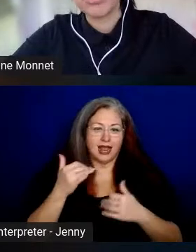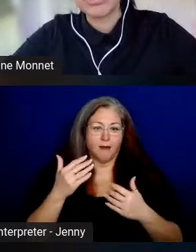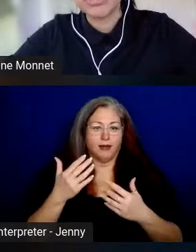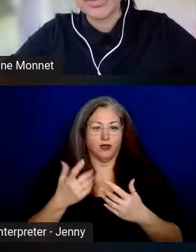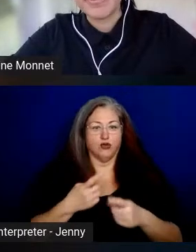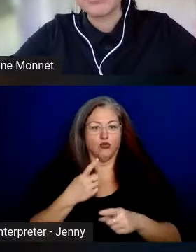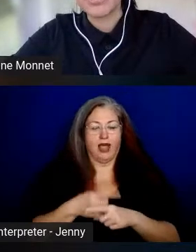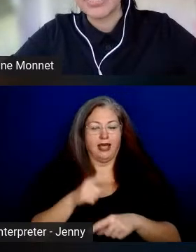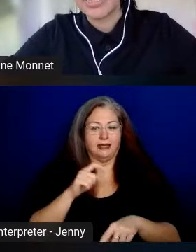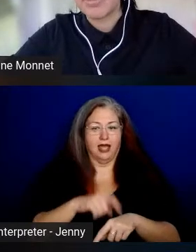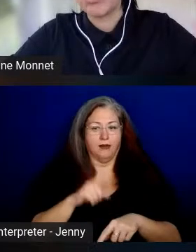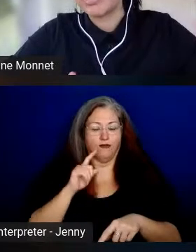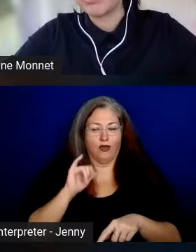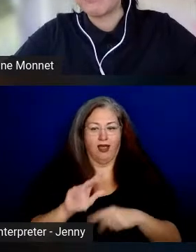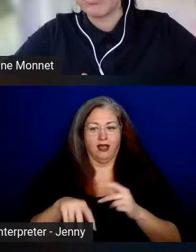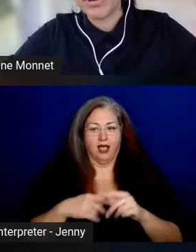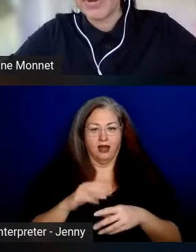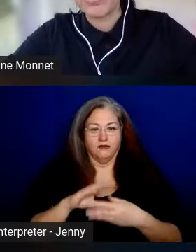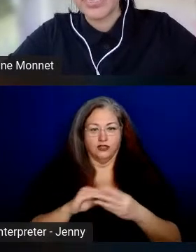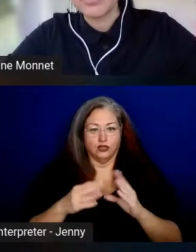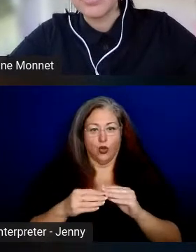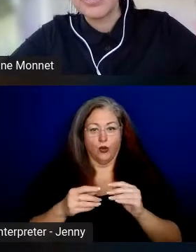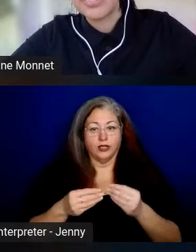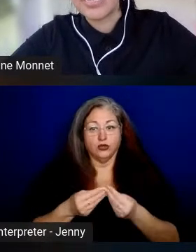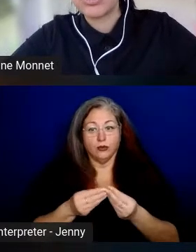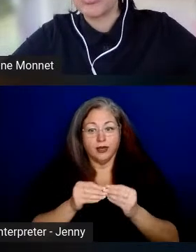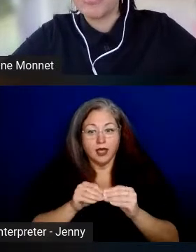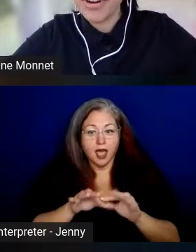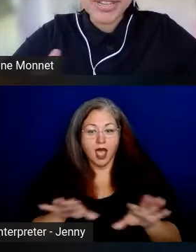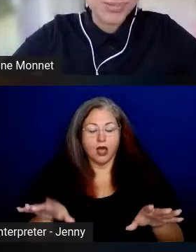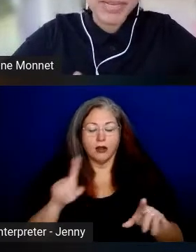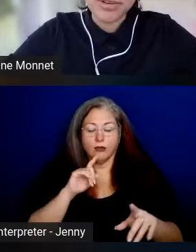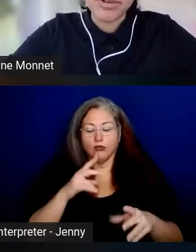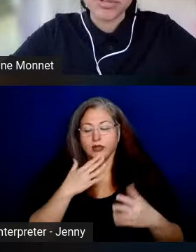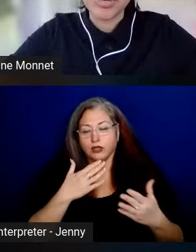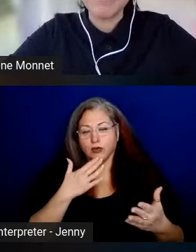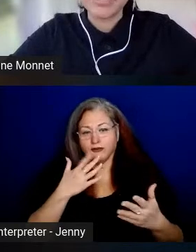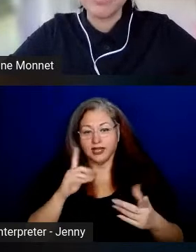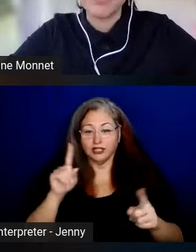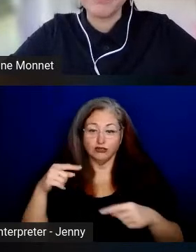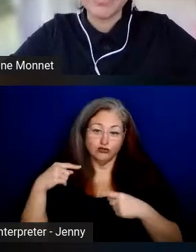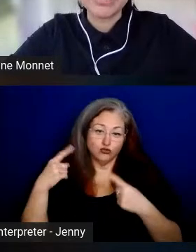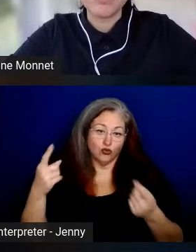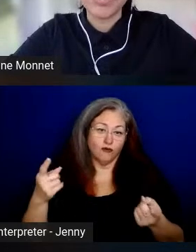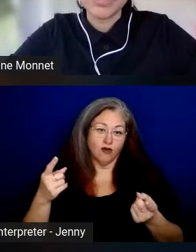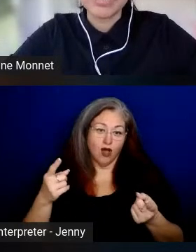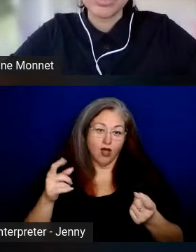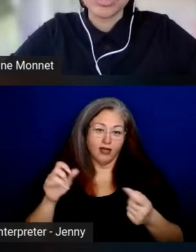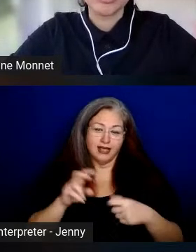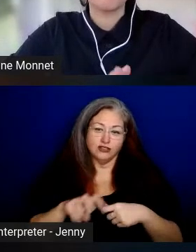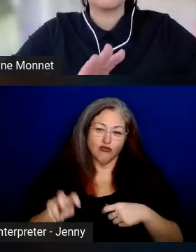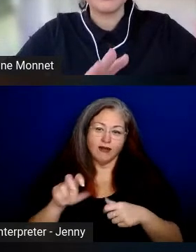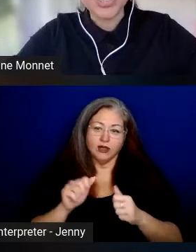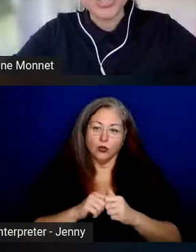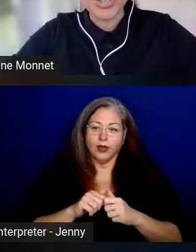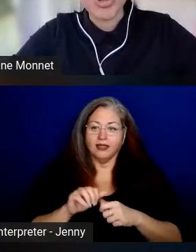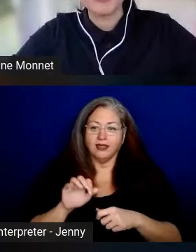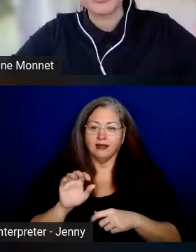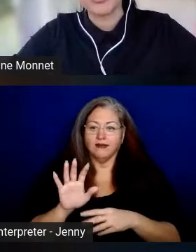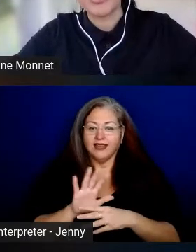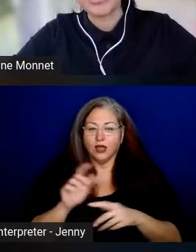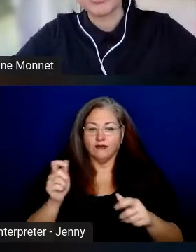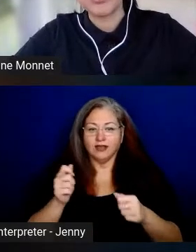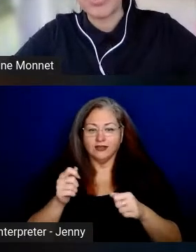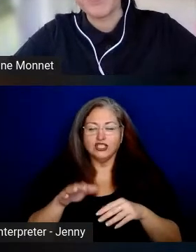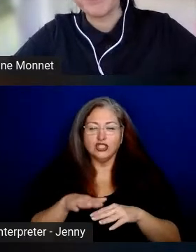types of stories to come out. And I'm really grateful about that. And so far it's been, traveling to film festivals and